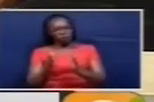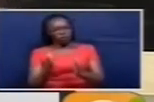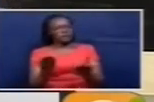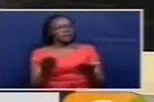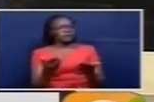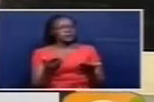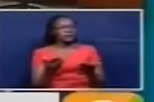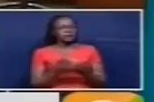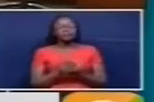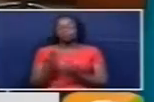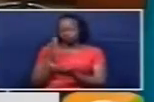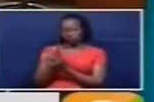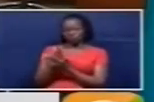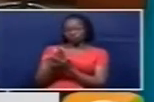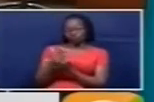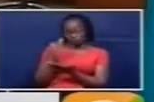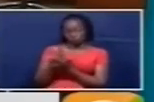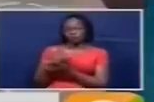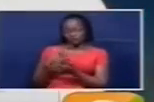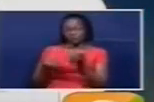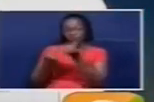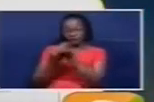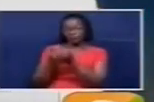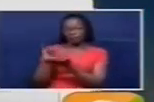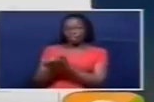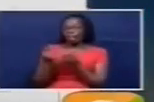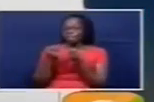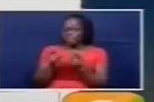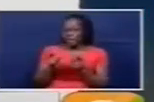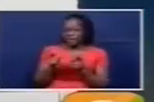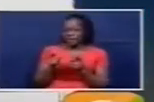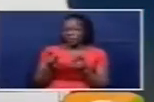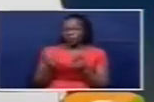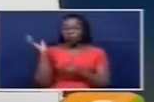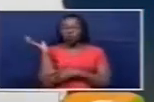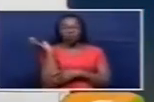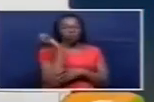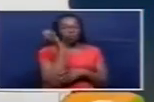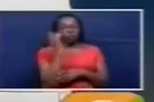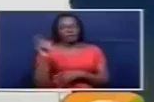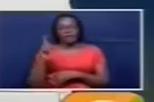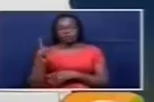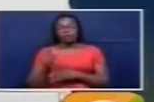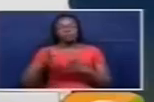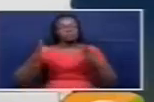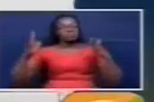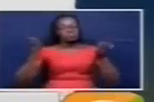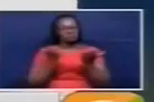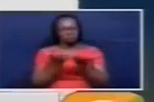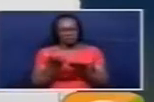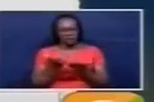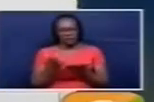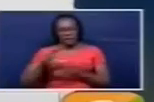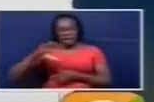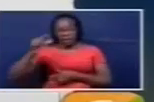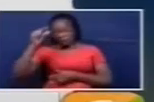true. Areas? I agree with that. It's true. But hawking in Nairobi is a big cartel. The county